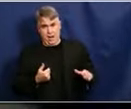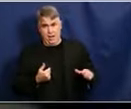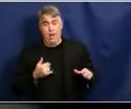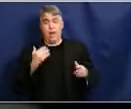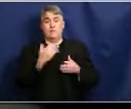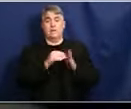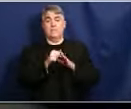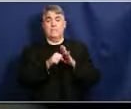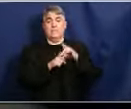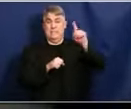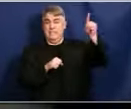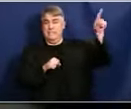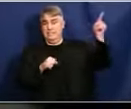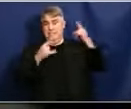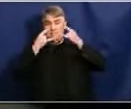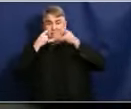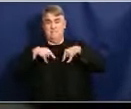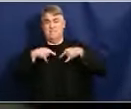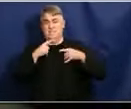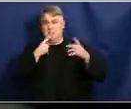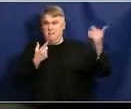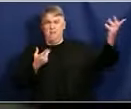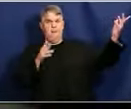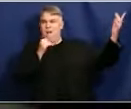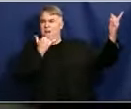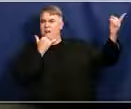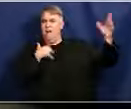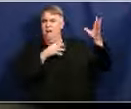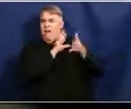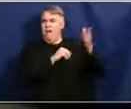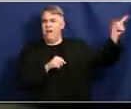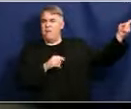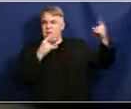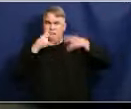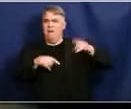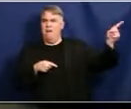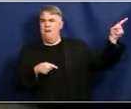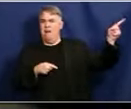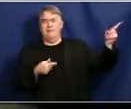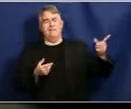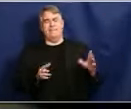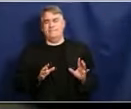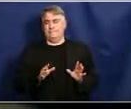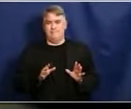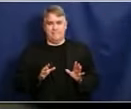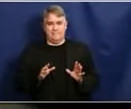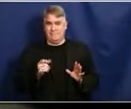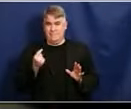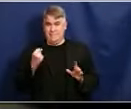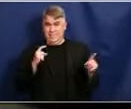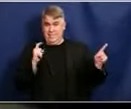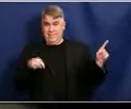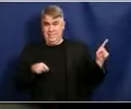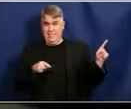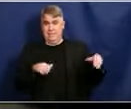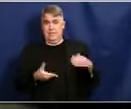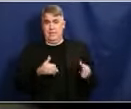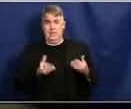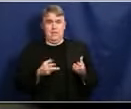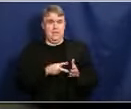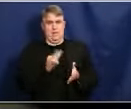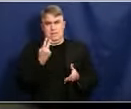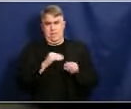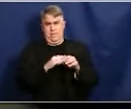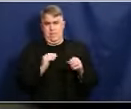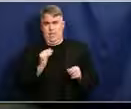people say, you know, we want what Texas has. Texas got rid of the mask mandate. Texas also has a death rate almost double that of San Diego. And I'm pretty